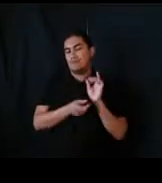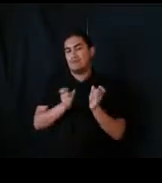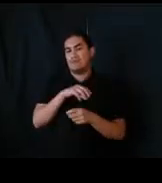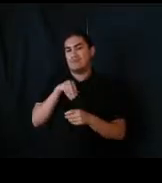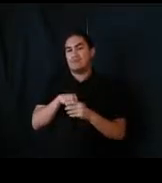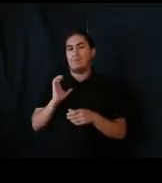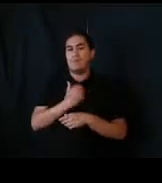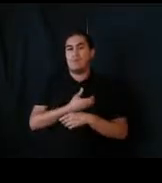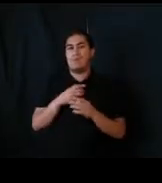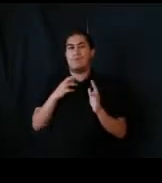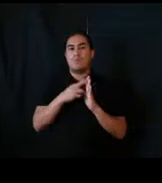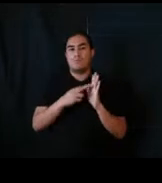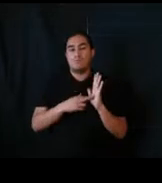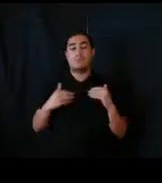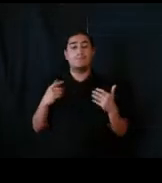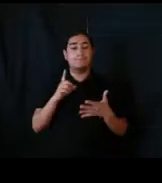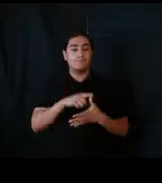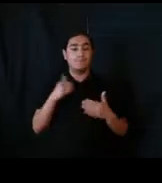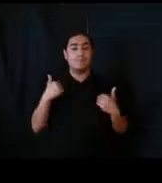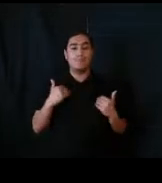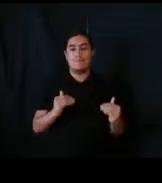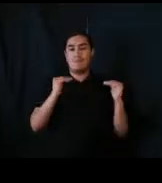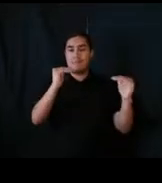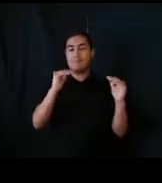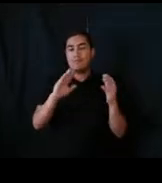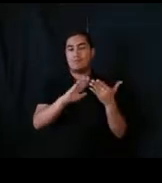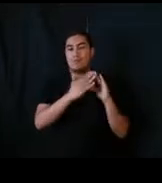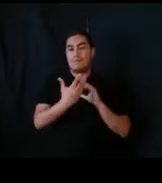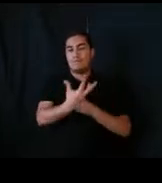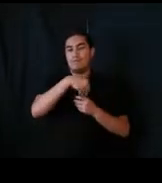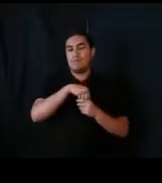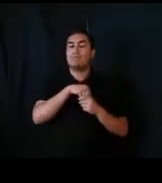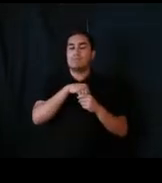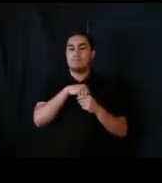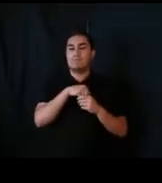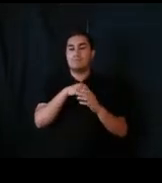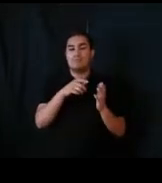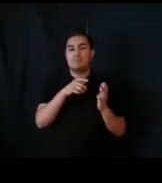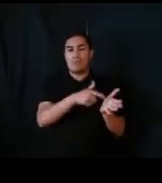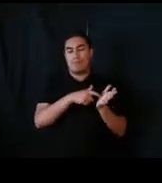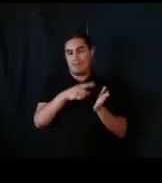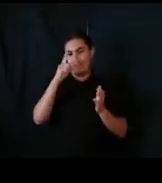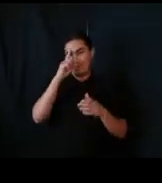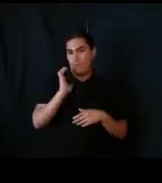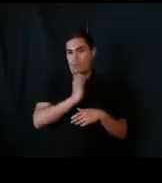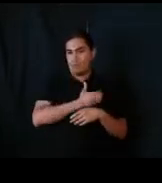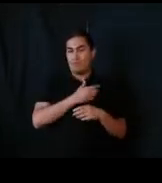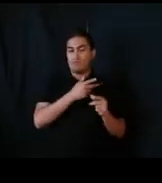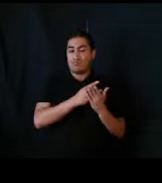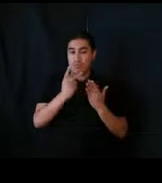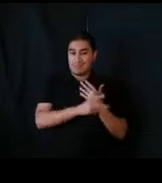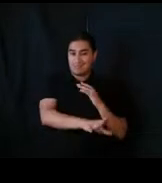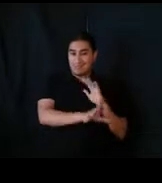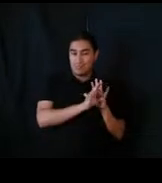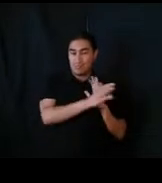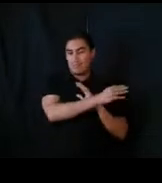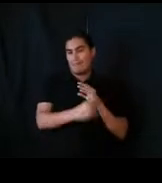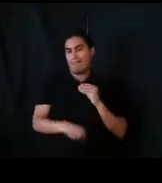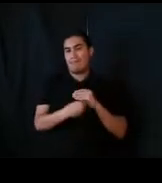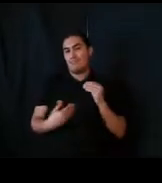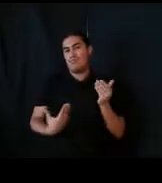guidelines we have elevated community engagement as an evaluation criterion used to determine project selection and added a new